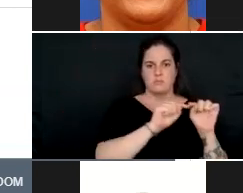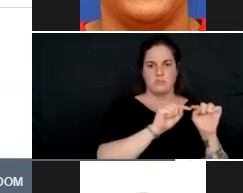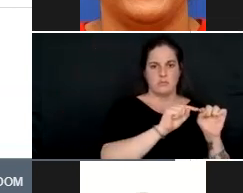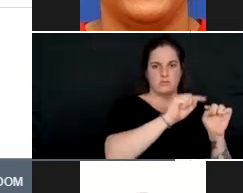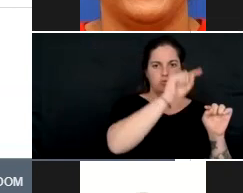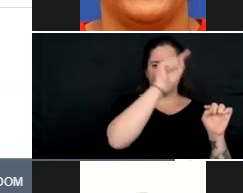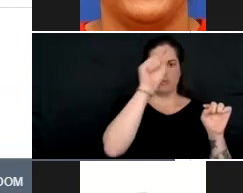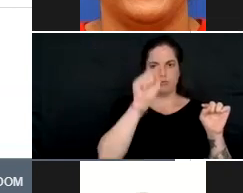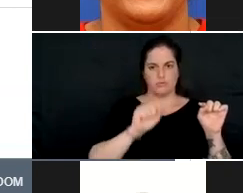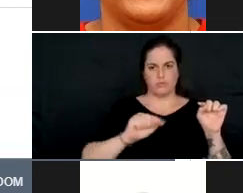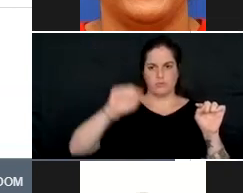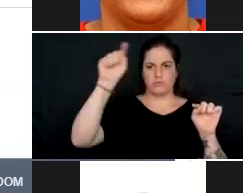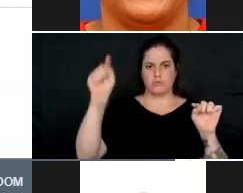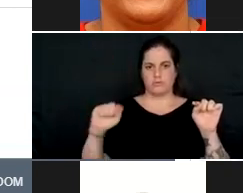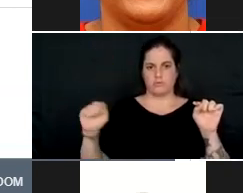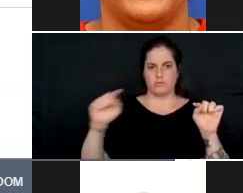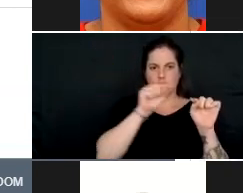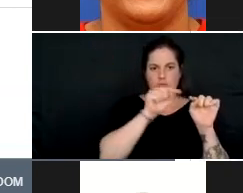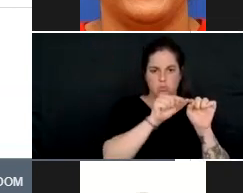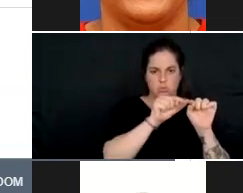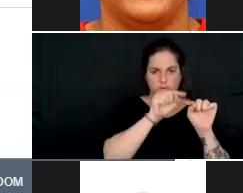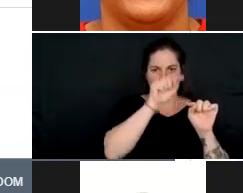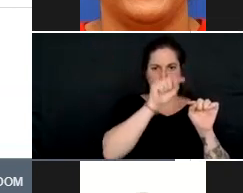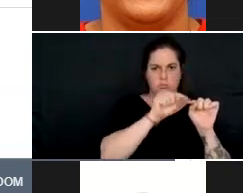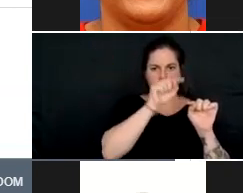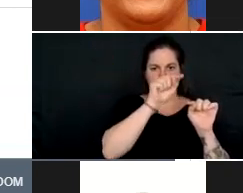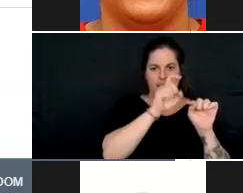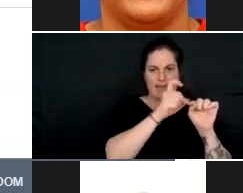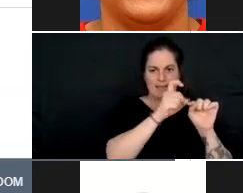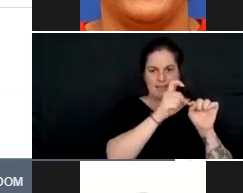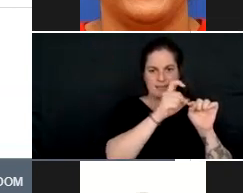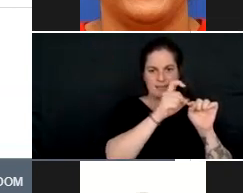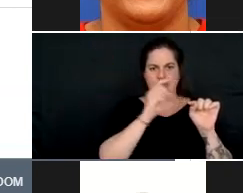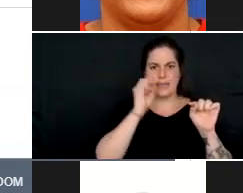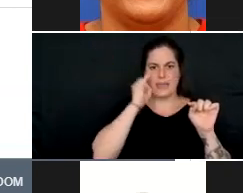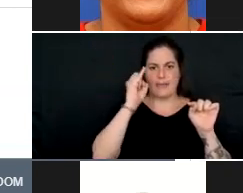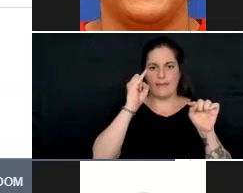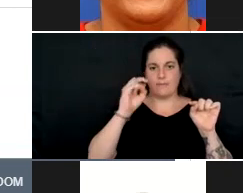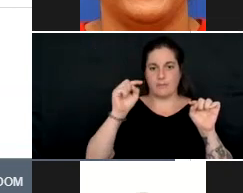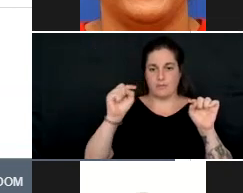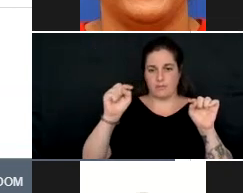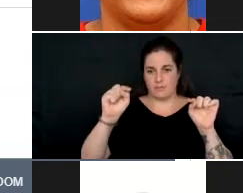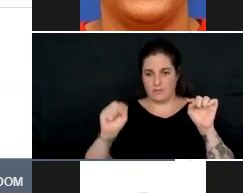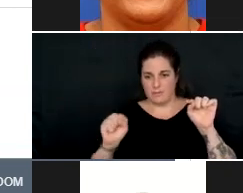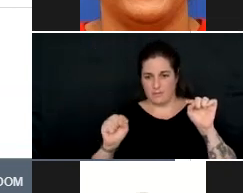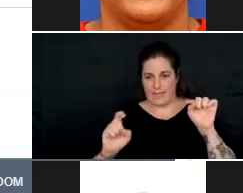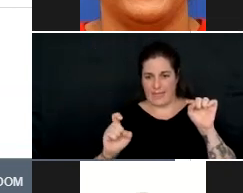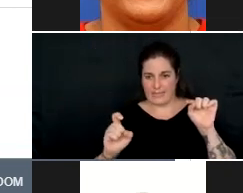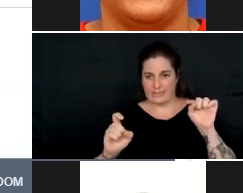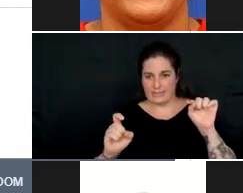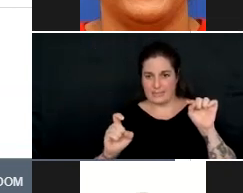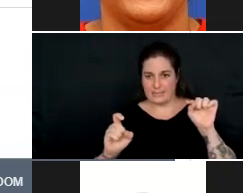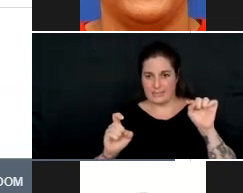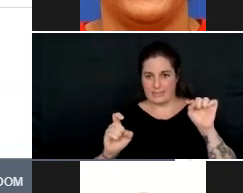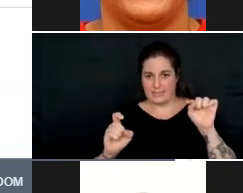that it's below our equilibrium point, okay? But it's still, the distance